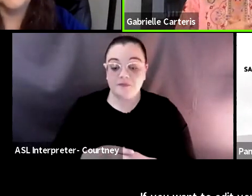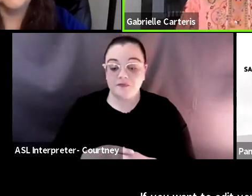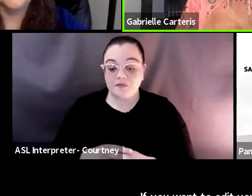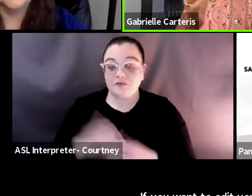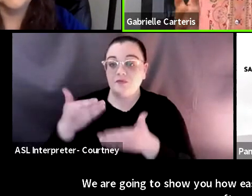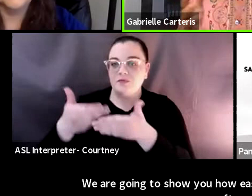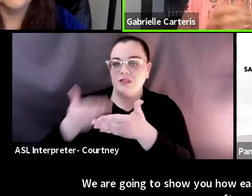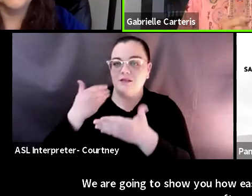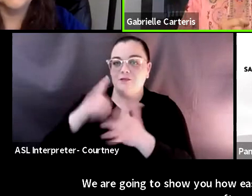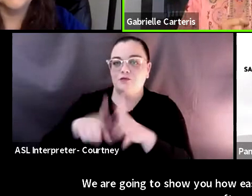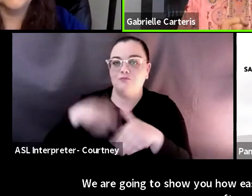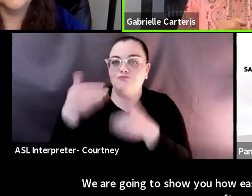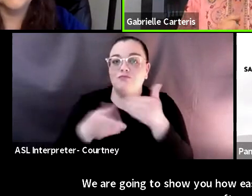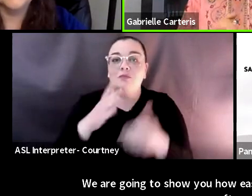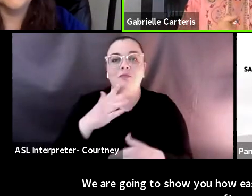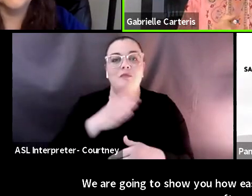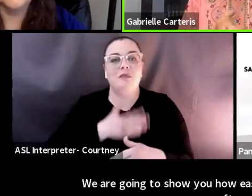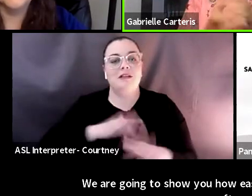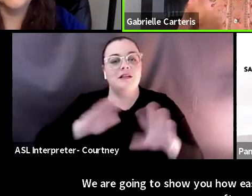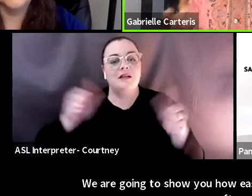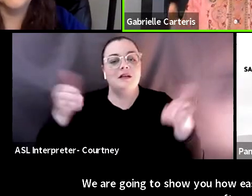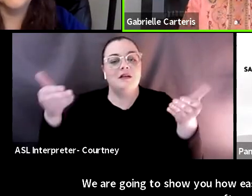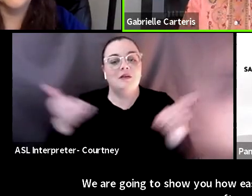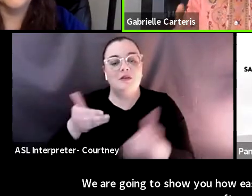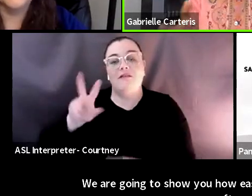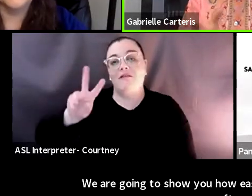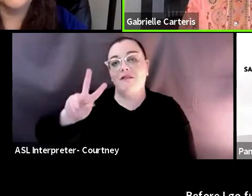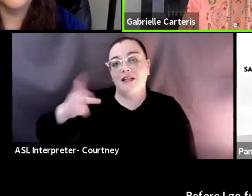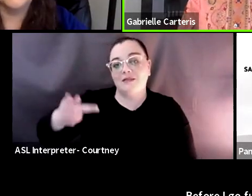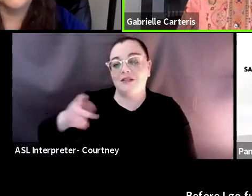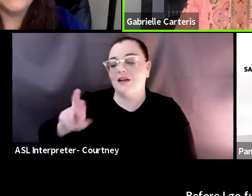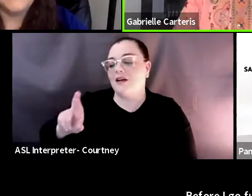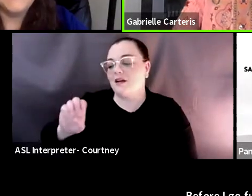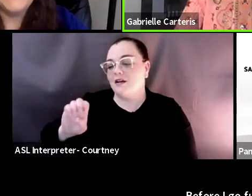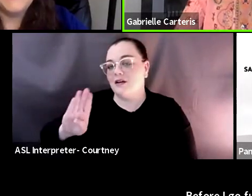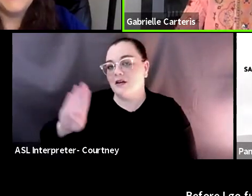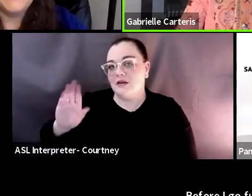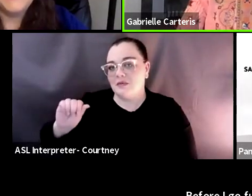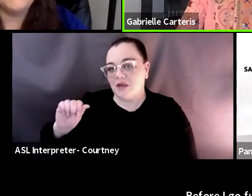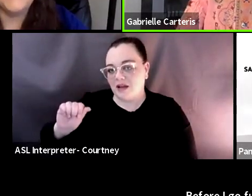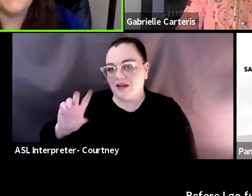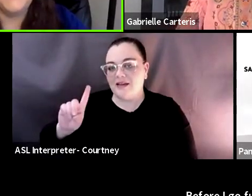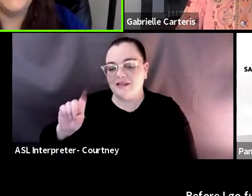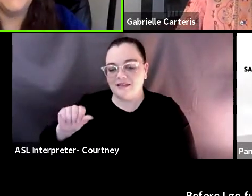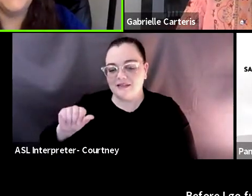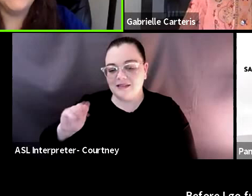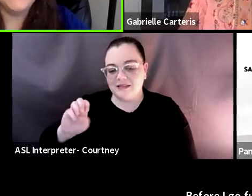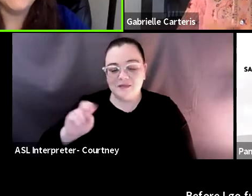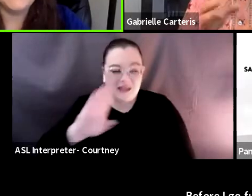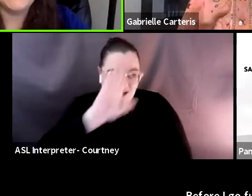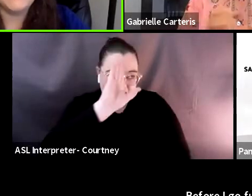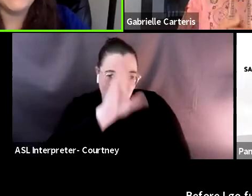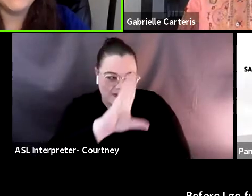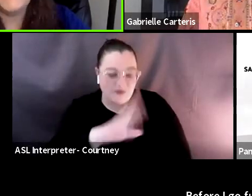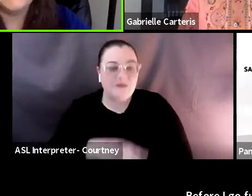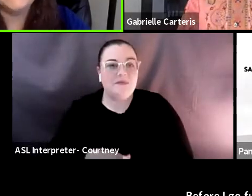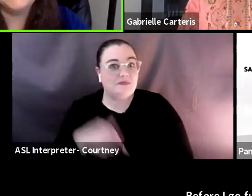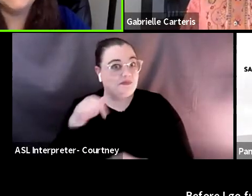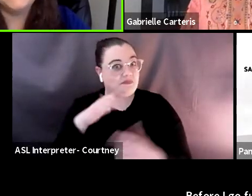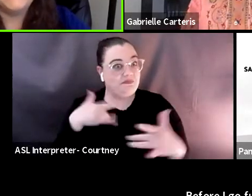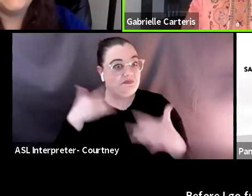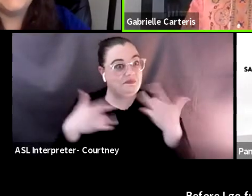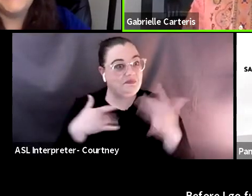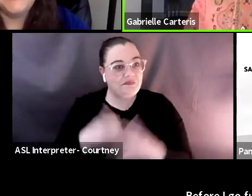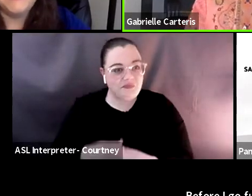any further, welcome SAG-AFTRA's Executive Vice President, Rebecca Damon. Hi, Rebecca. Welcome. Thank you, Gabrielle. This is so exciting.